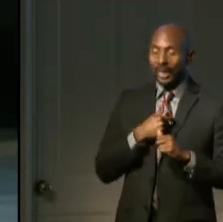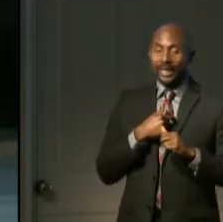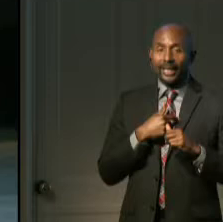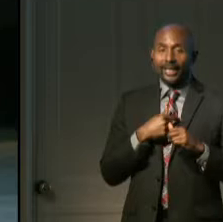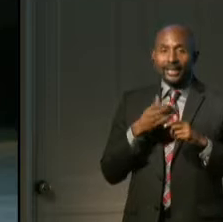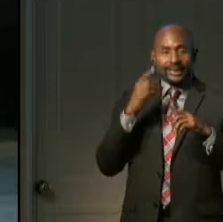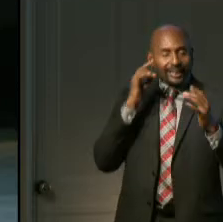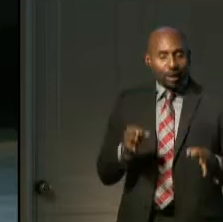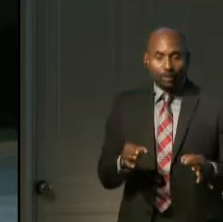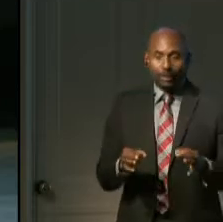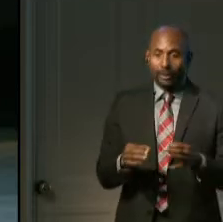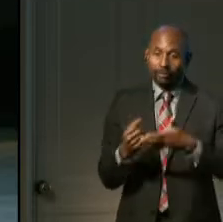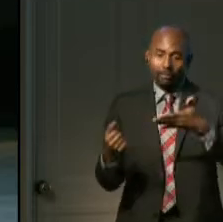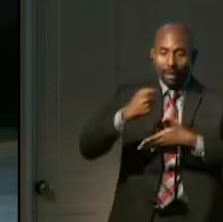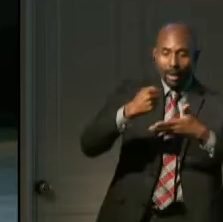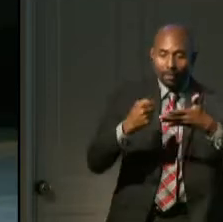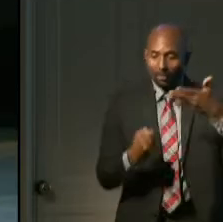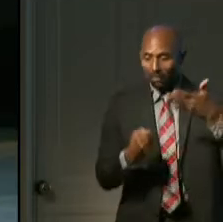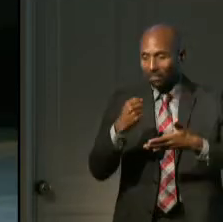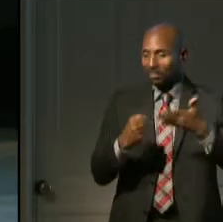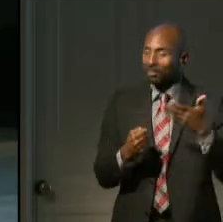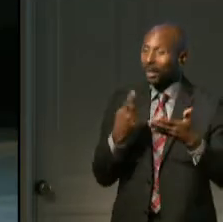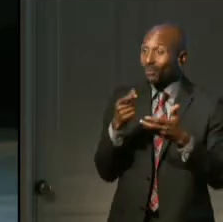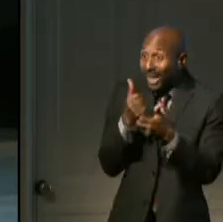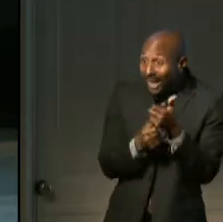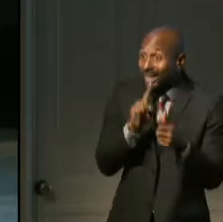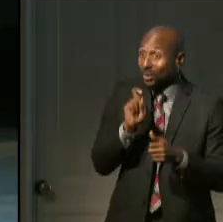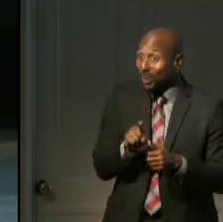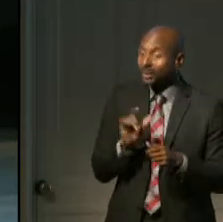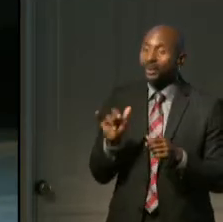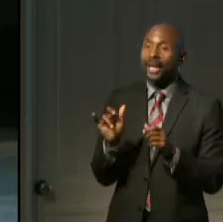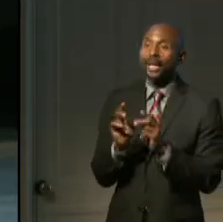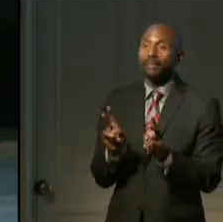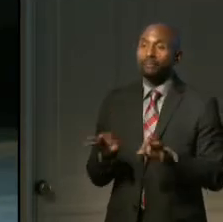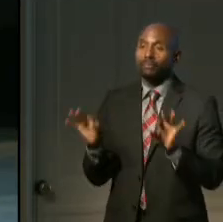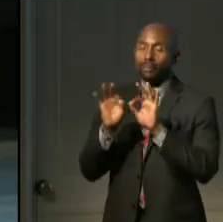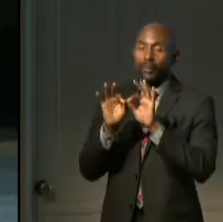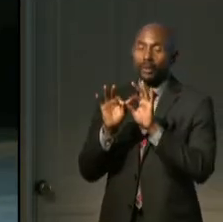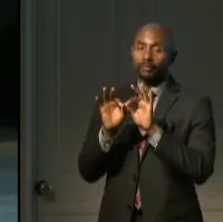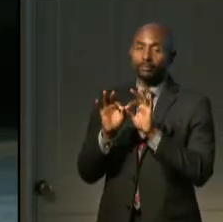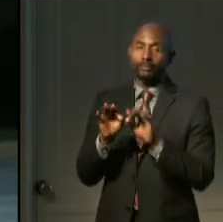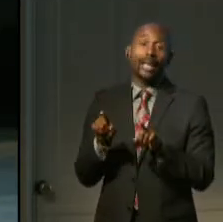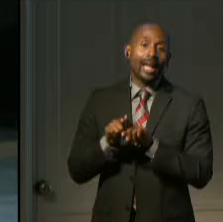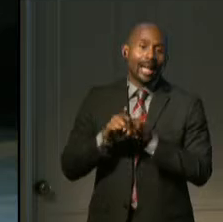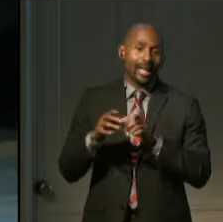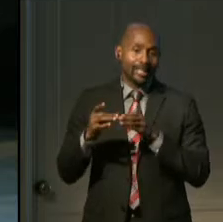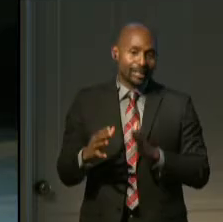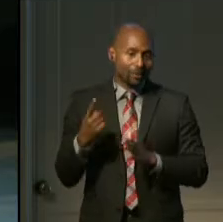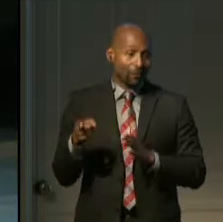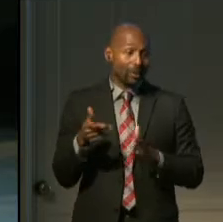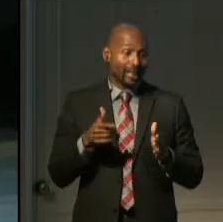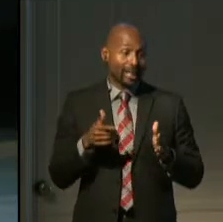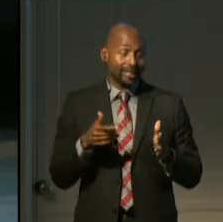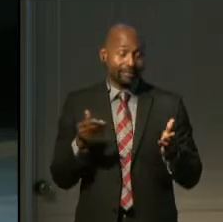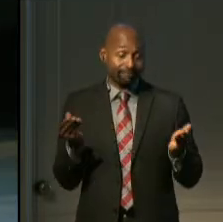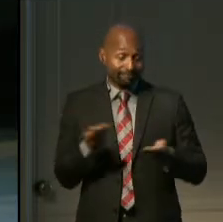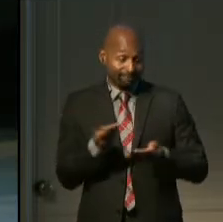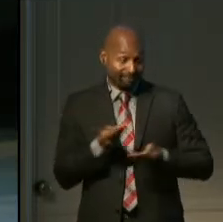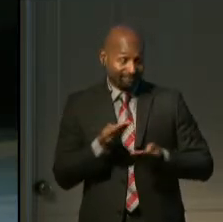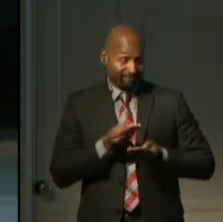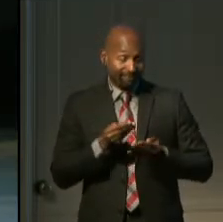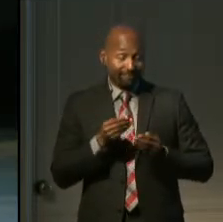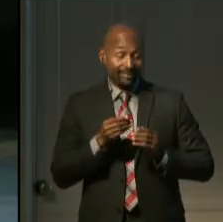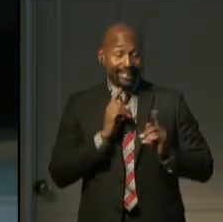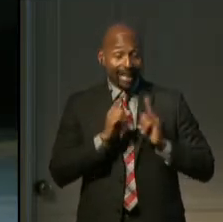questions is really important. So one of my favorite things to do as a moderator is ask really simple questions of